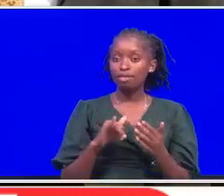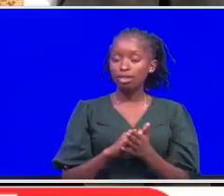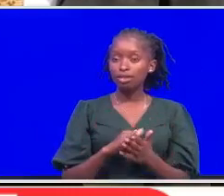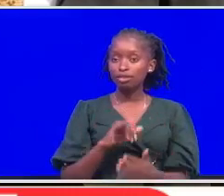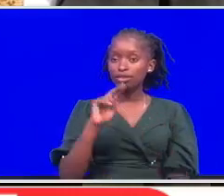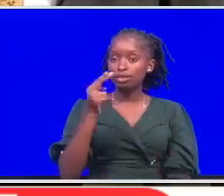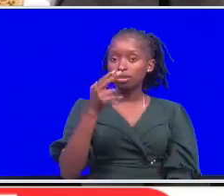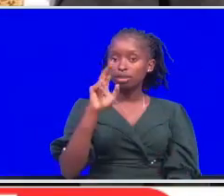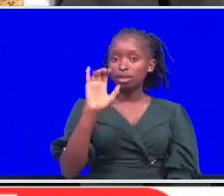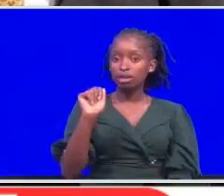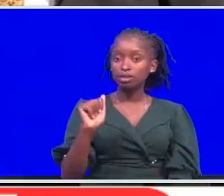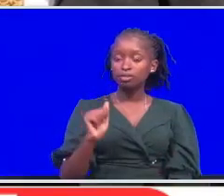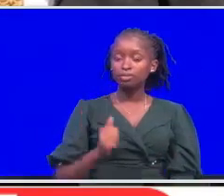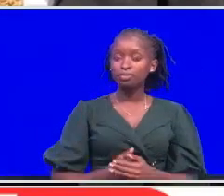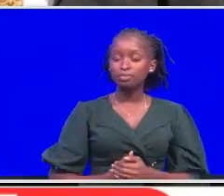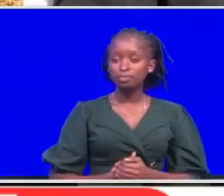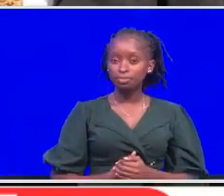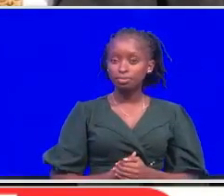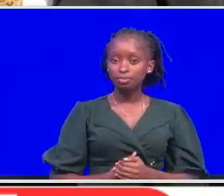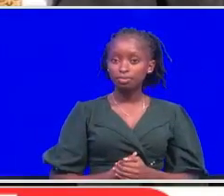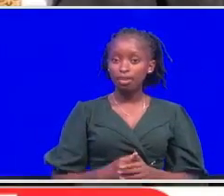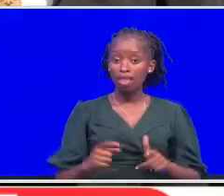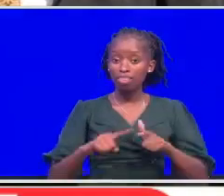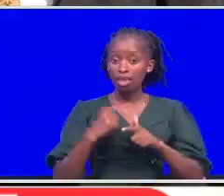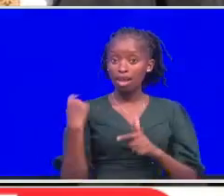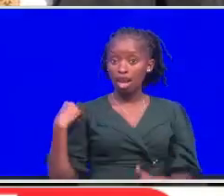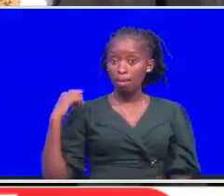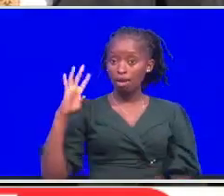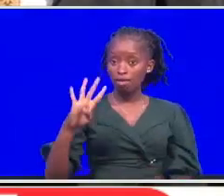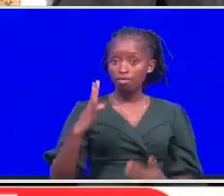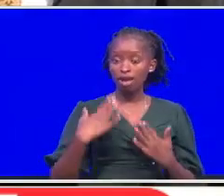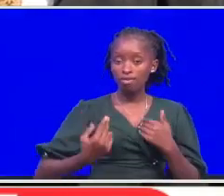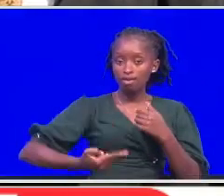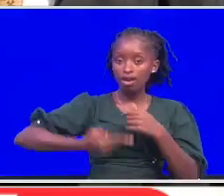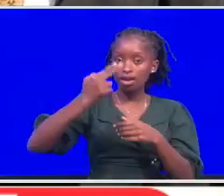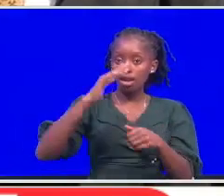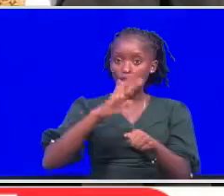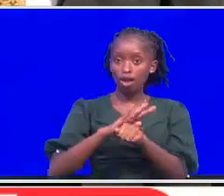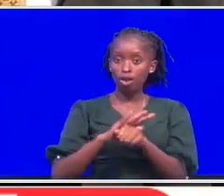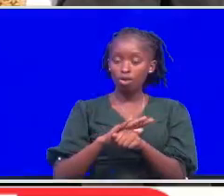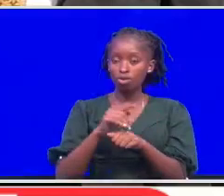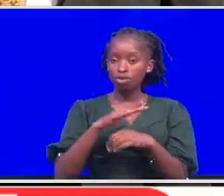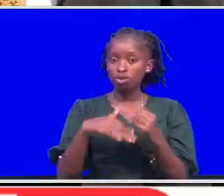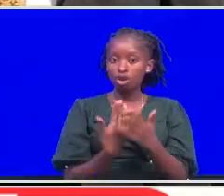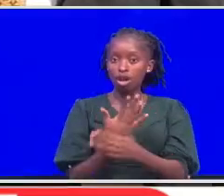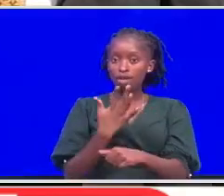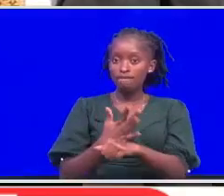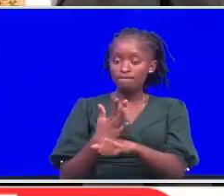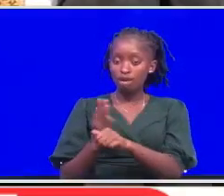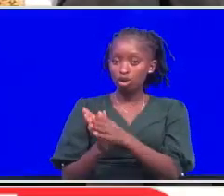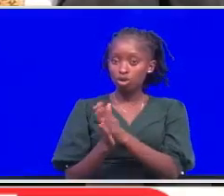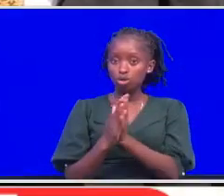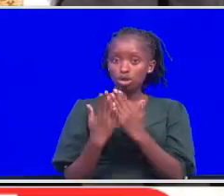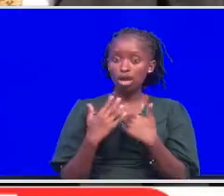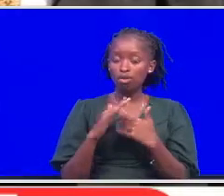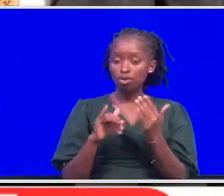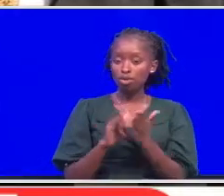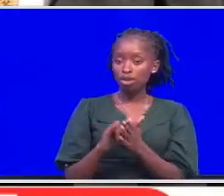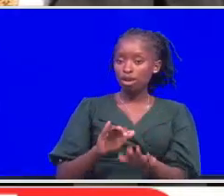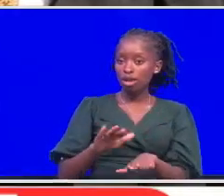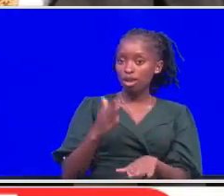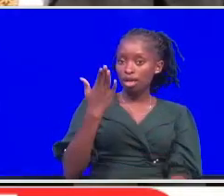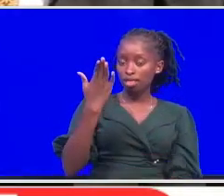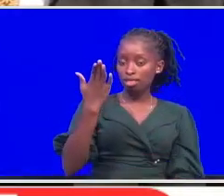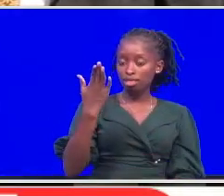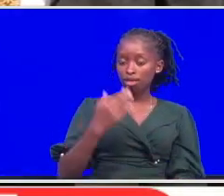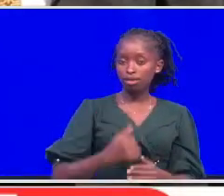This is a health institution. And the fourth one with the highest number of forgeries is Moi Teaching and Referral Hospital. This is